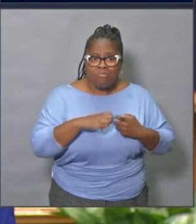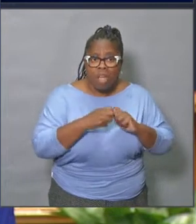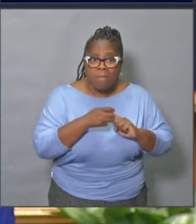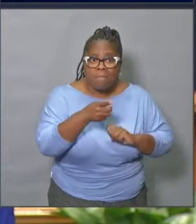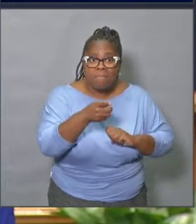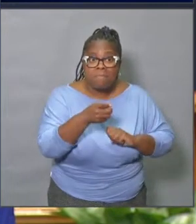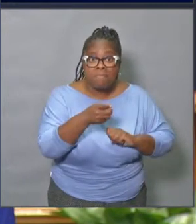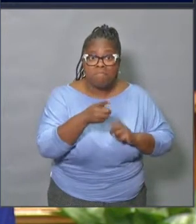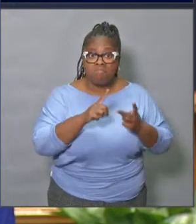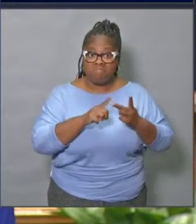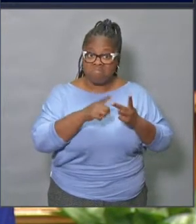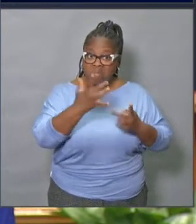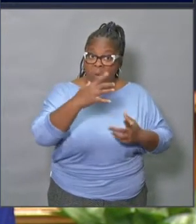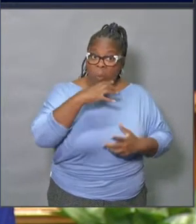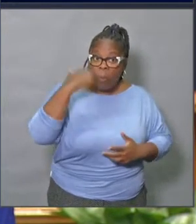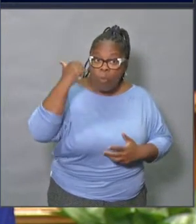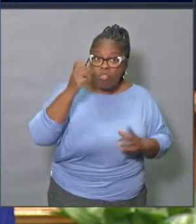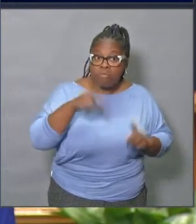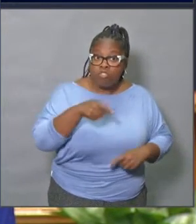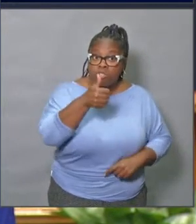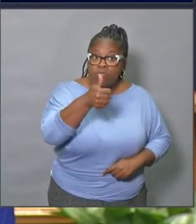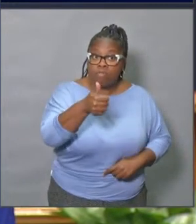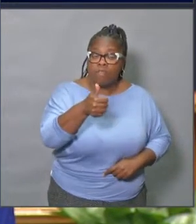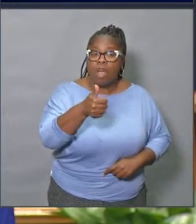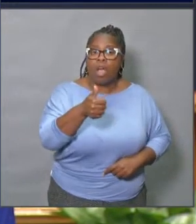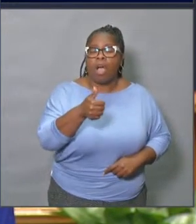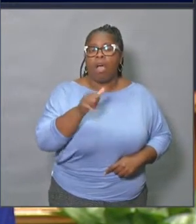conditions, please note that even though